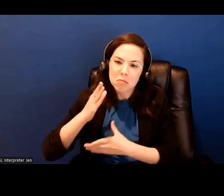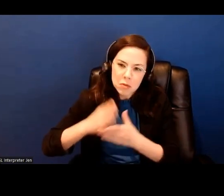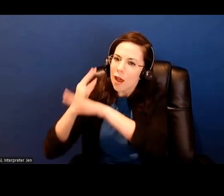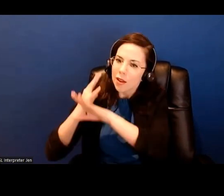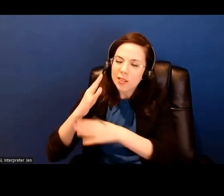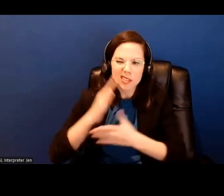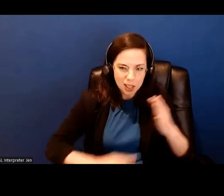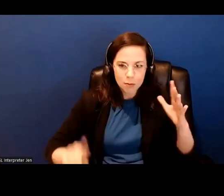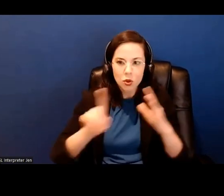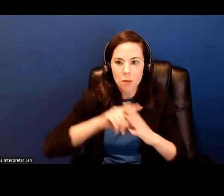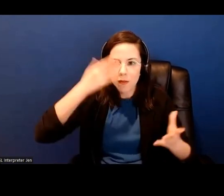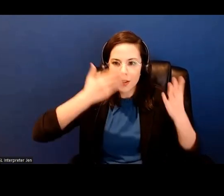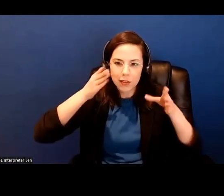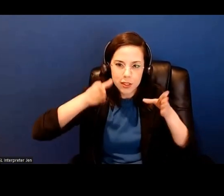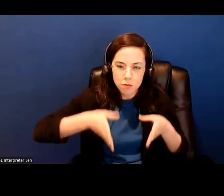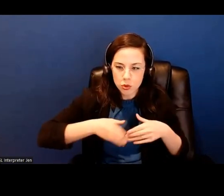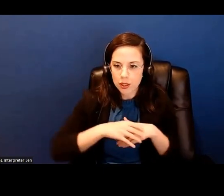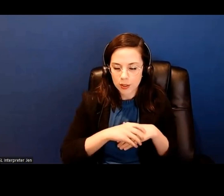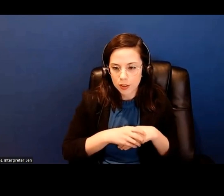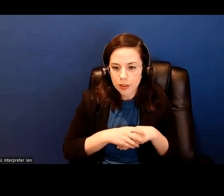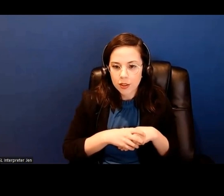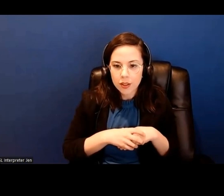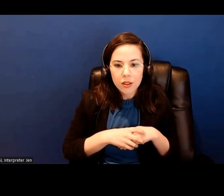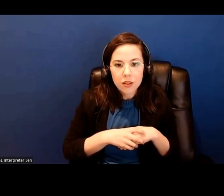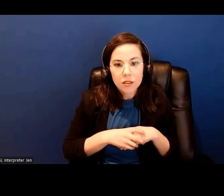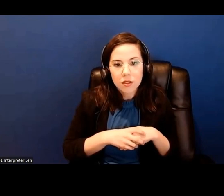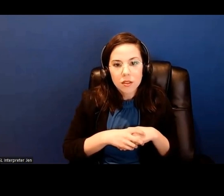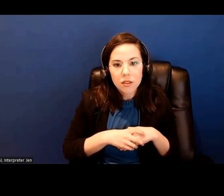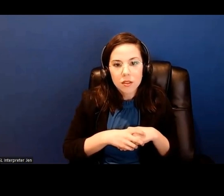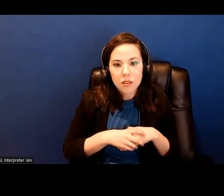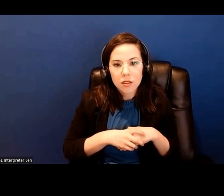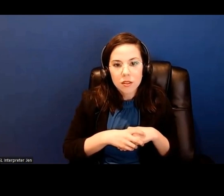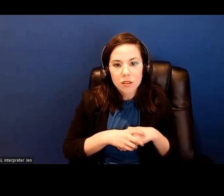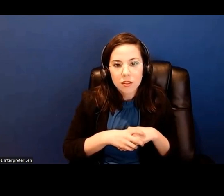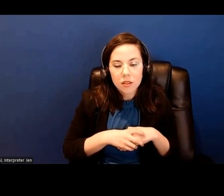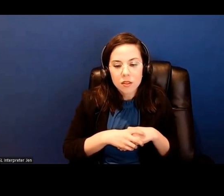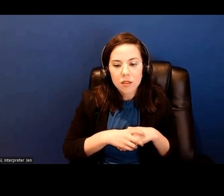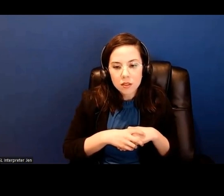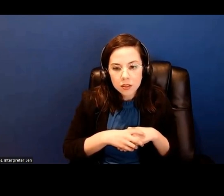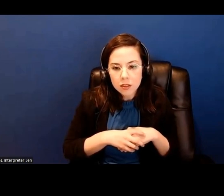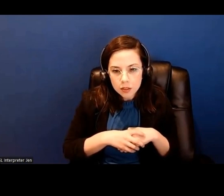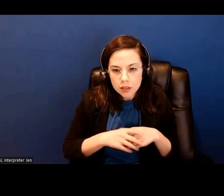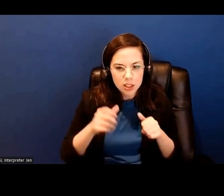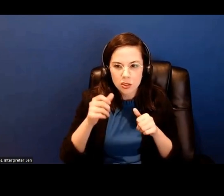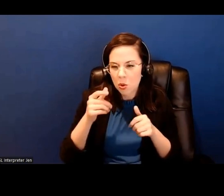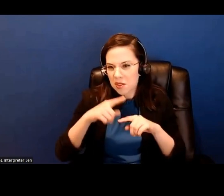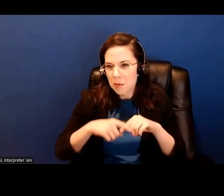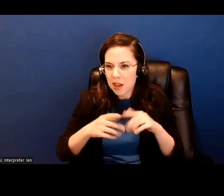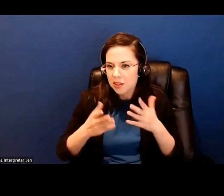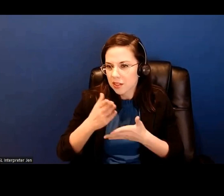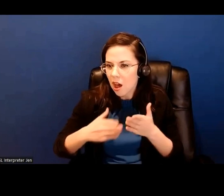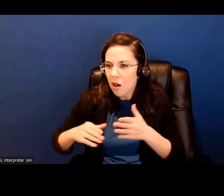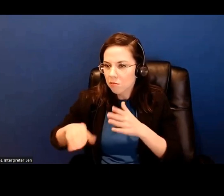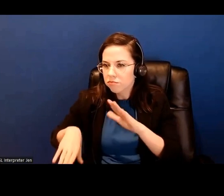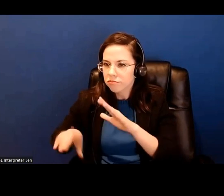in person, not within each class. There are classes that are on Zoom and there are classes that are in person. And they're also about creating a generative